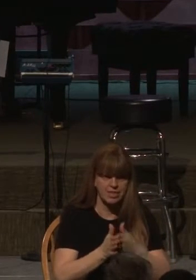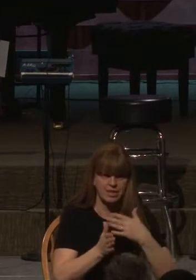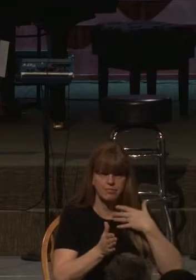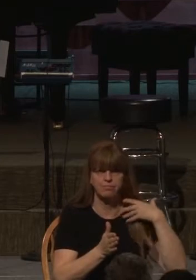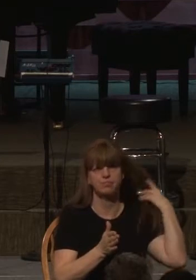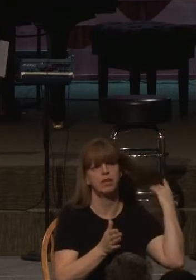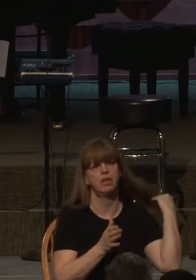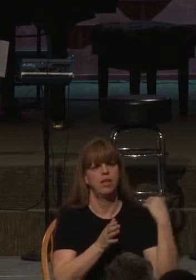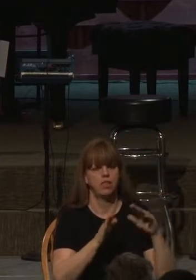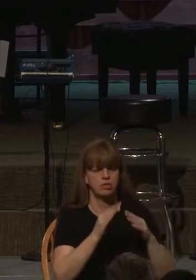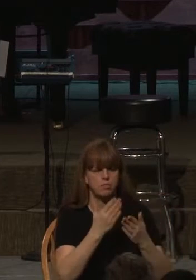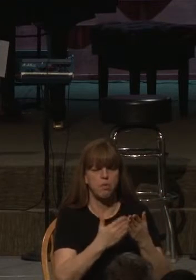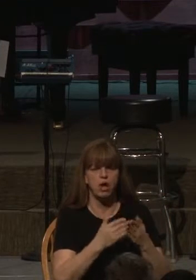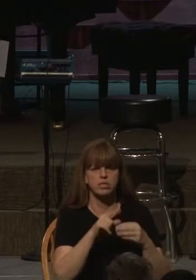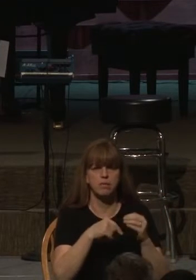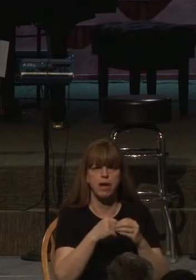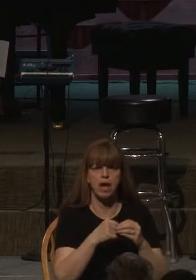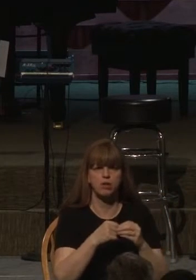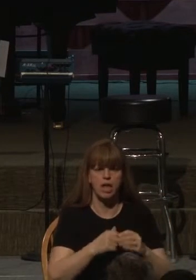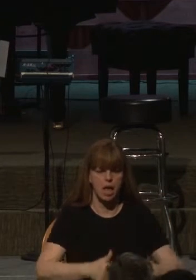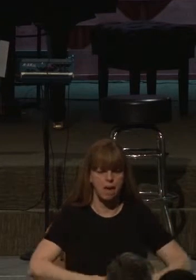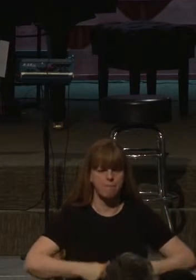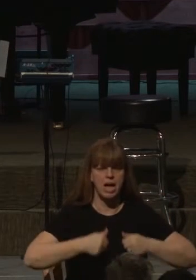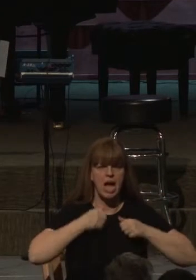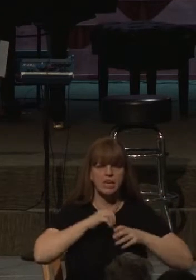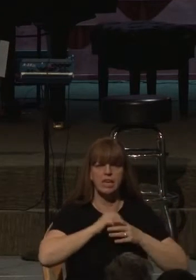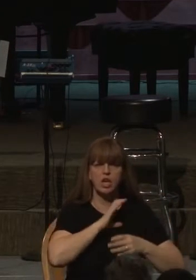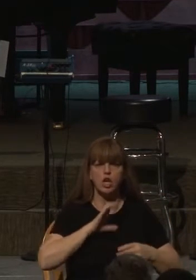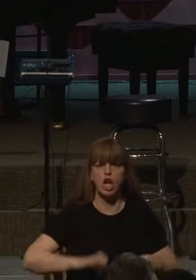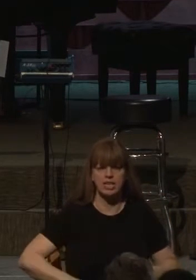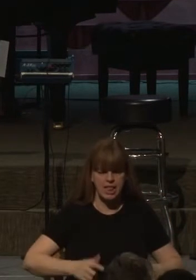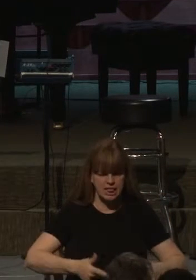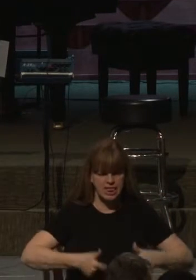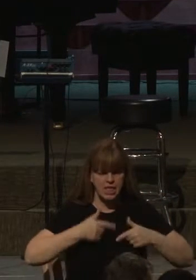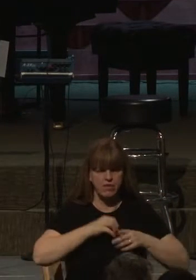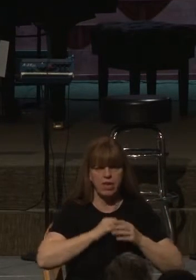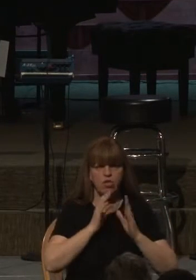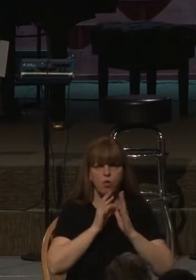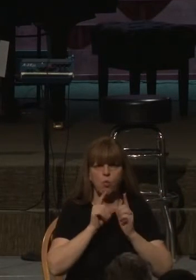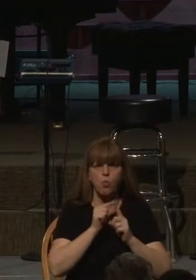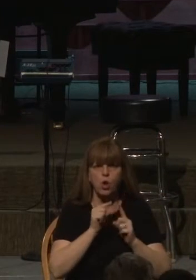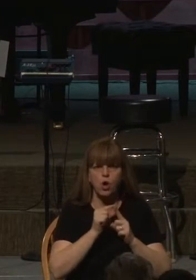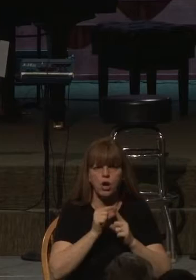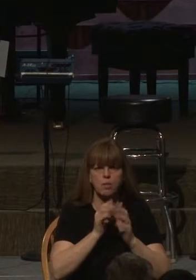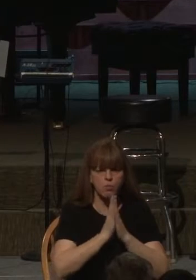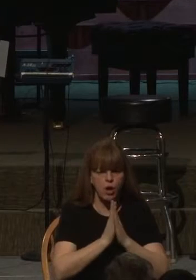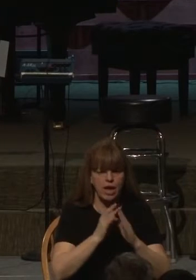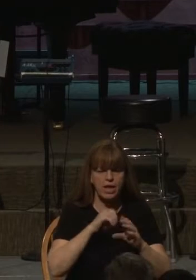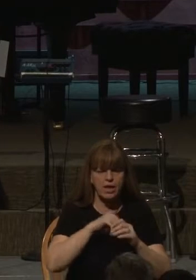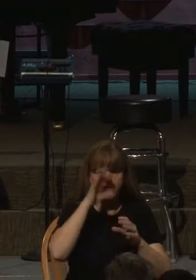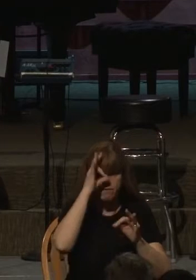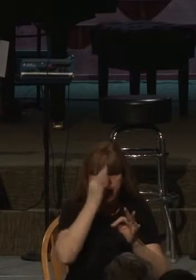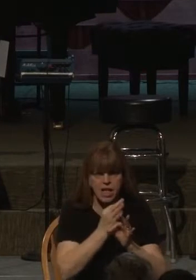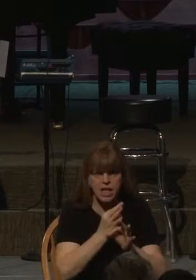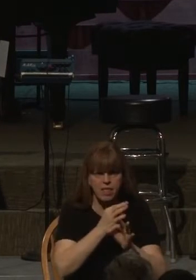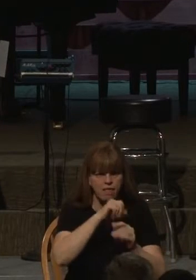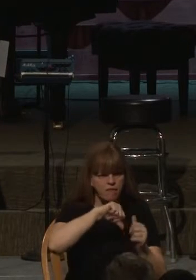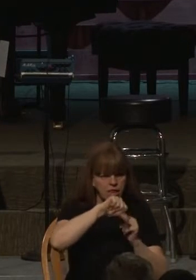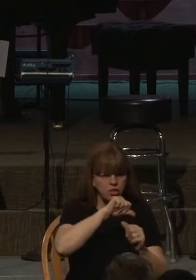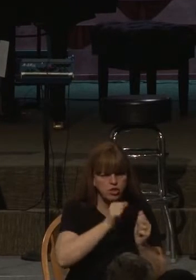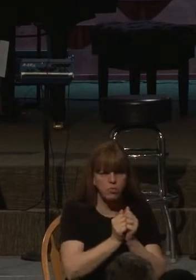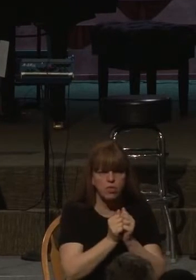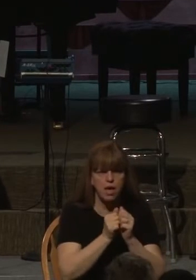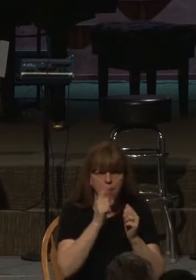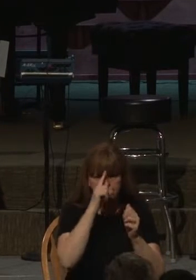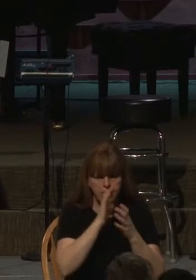there are sections here about abiding in Christ and living in the Word and praying in faith and fellowship with believers and witness to